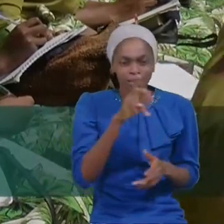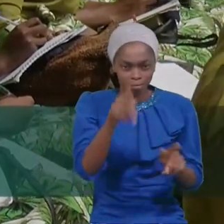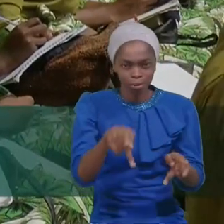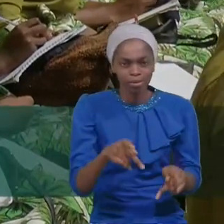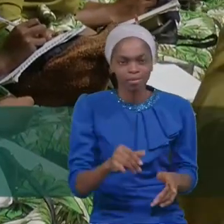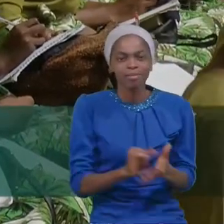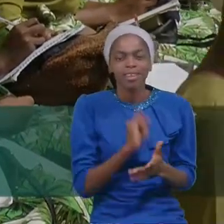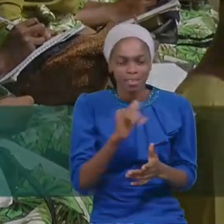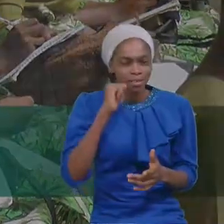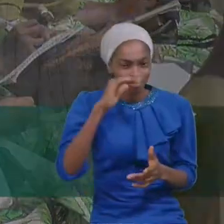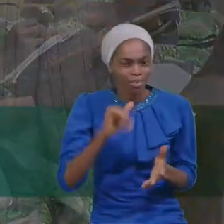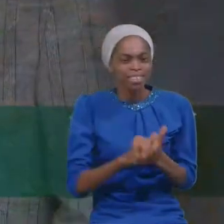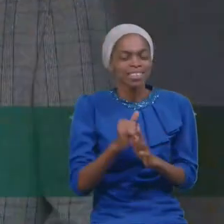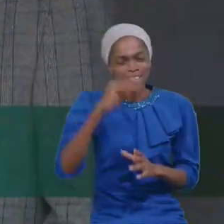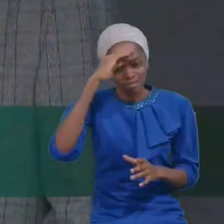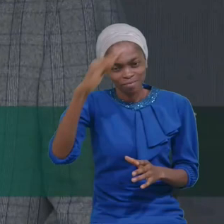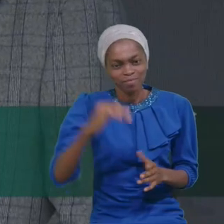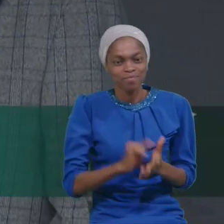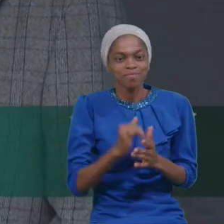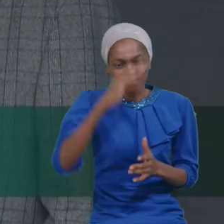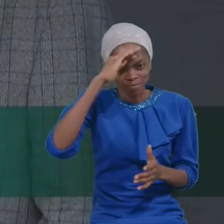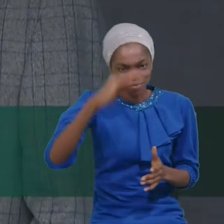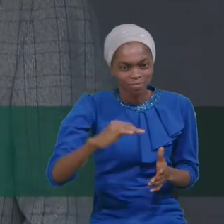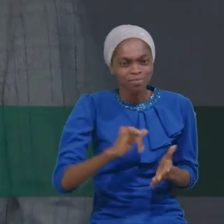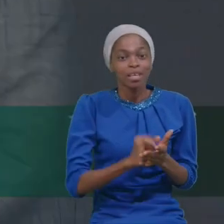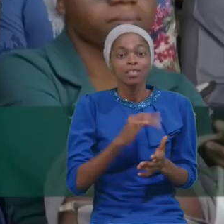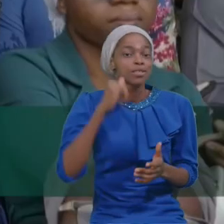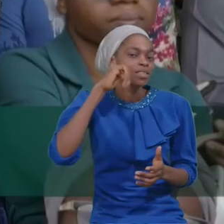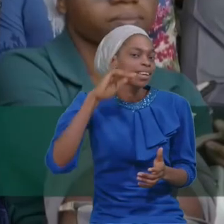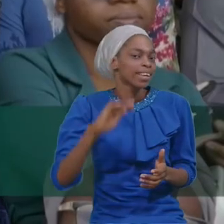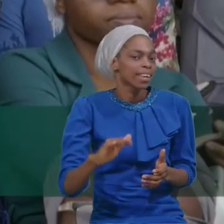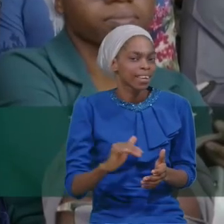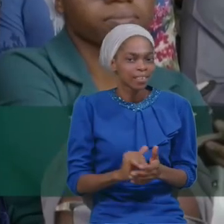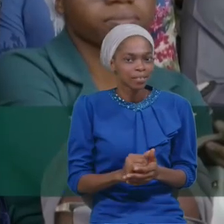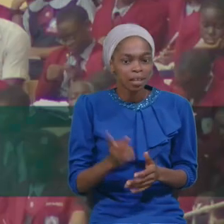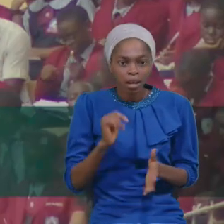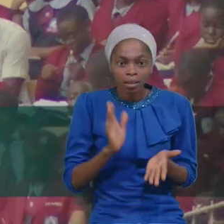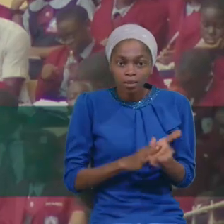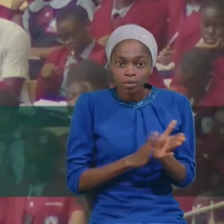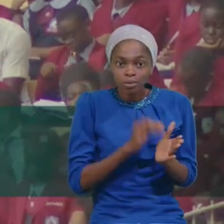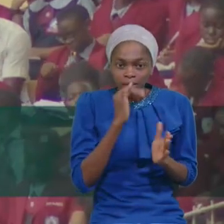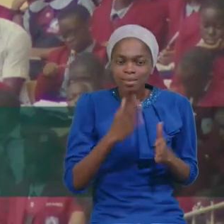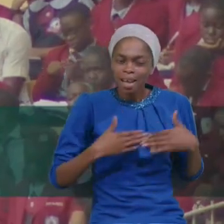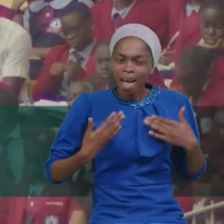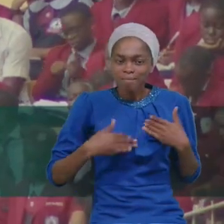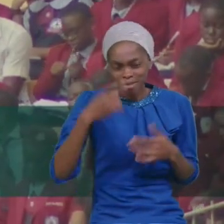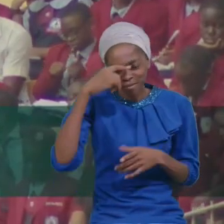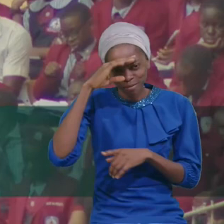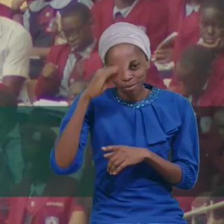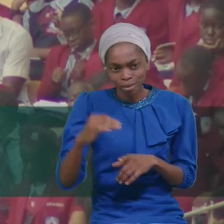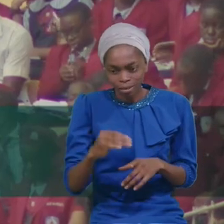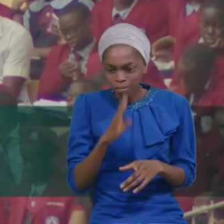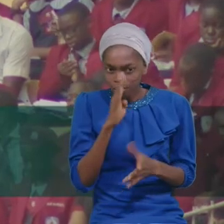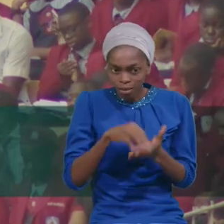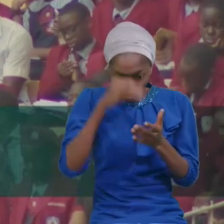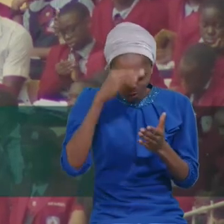is happy for him being a student. And everyone is joyful. The families are